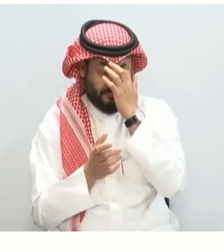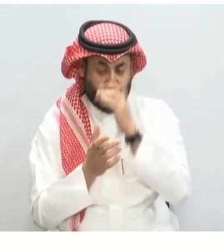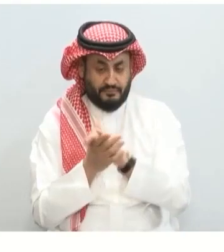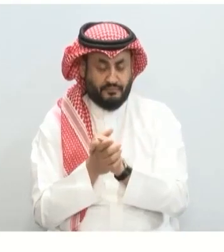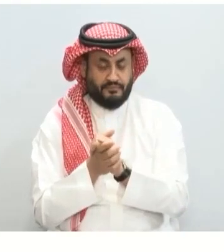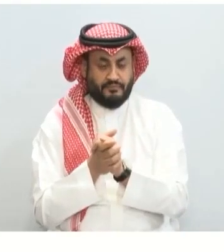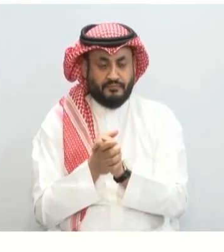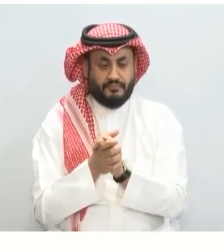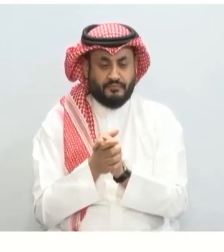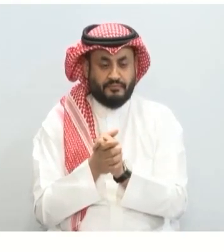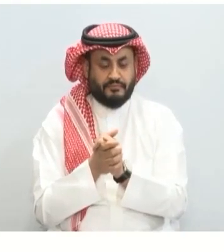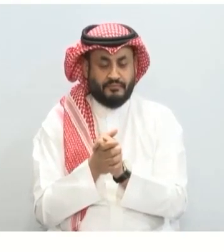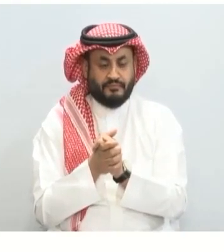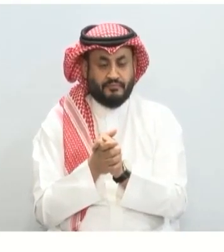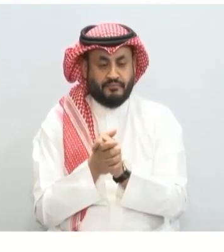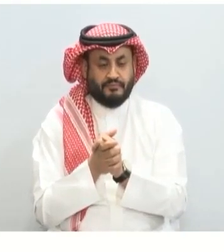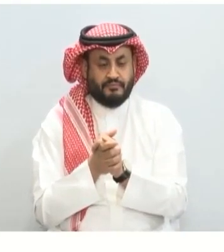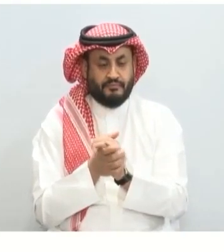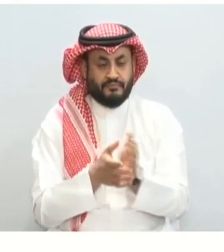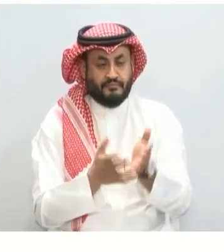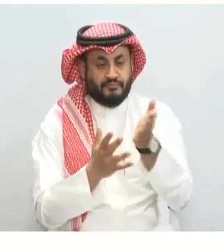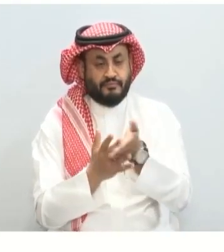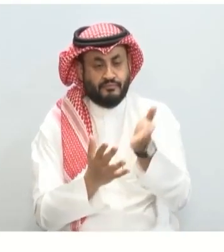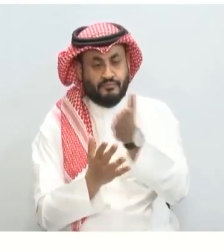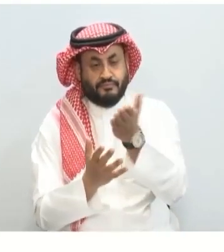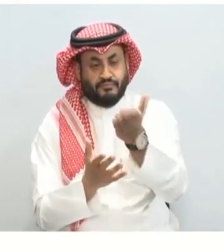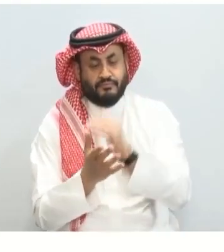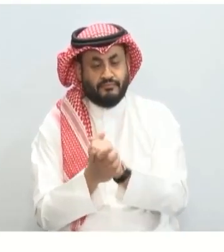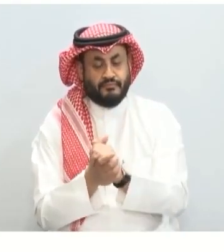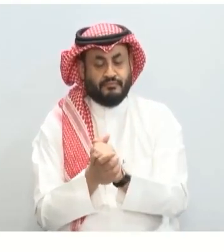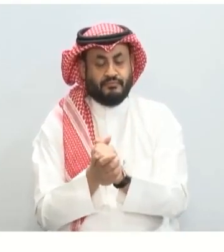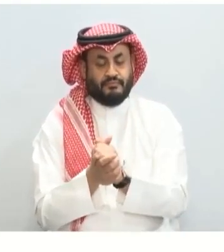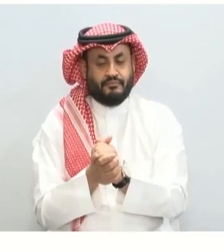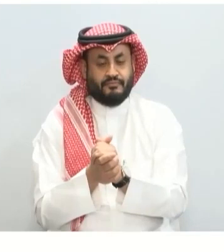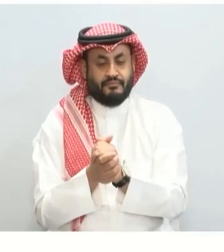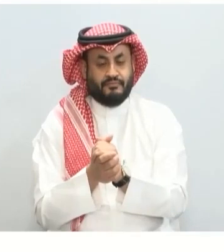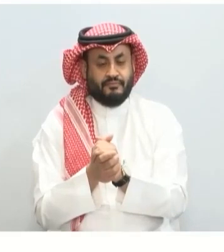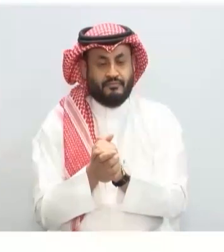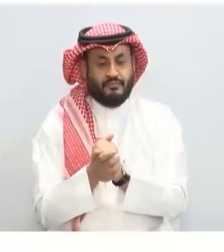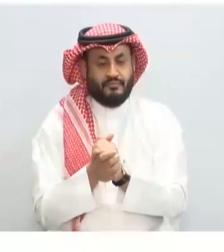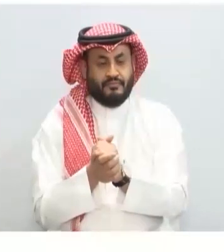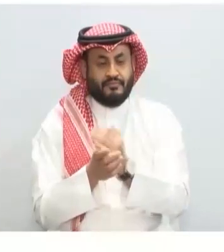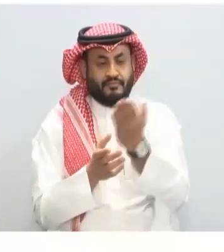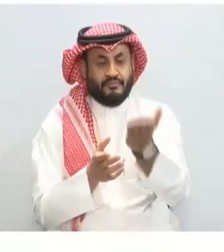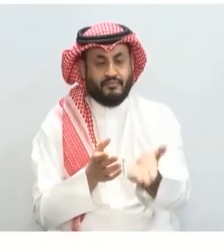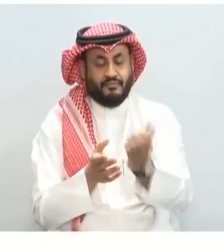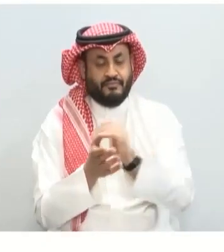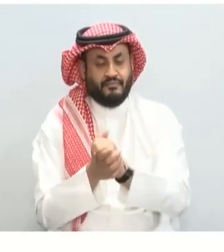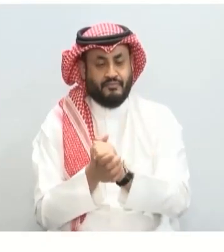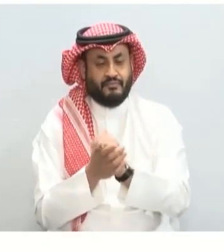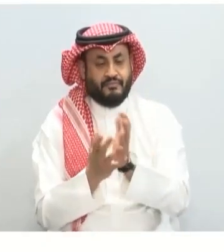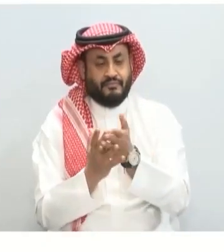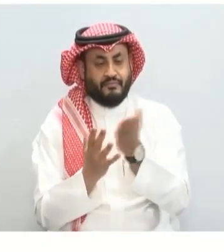couldn't eat another bite. So let's continue here with the conversation, the second part here.